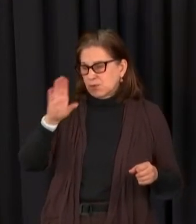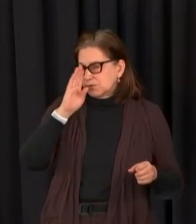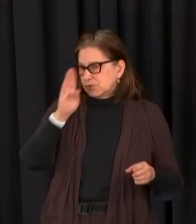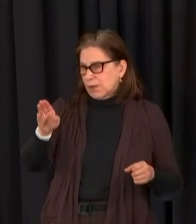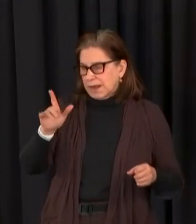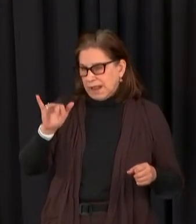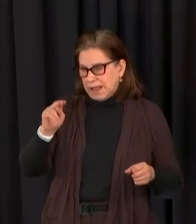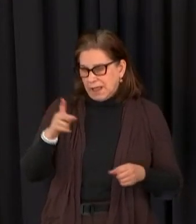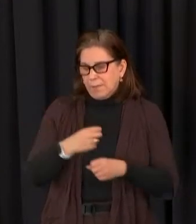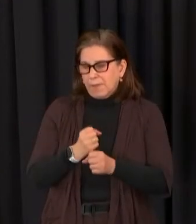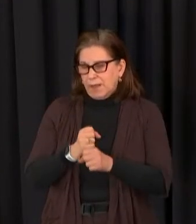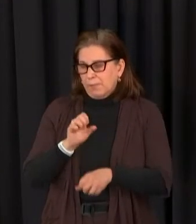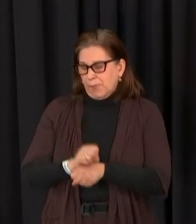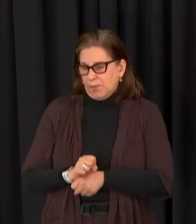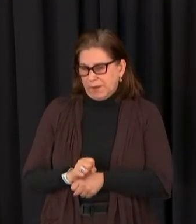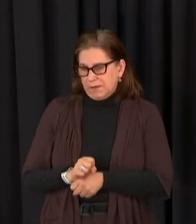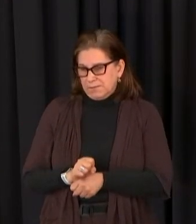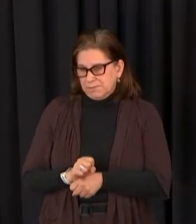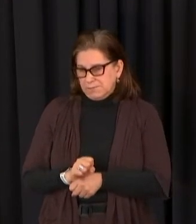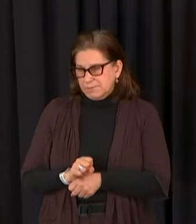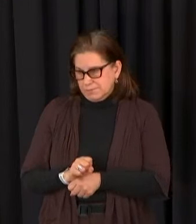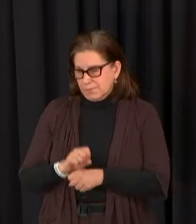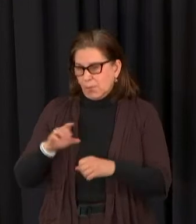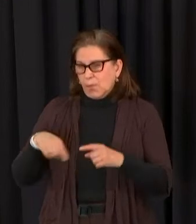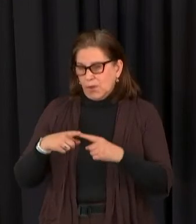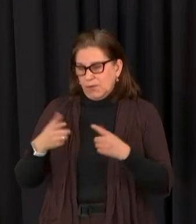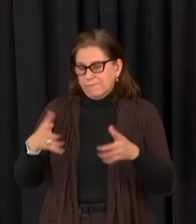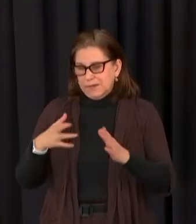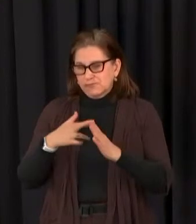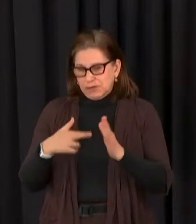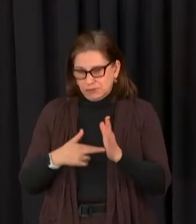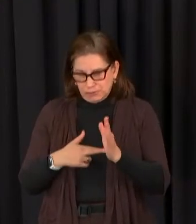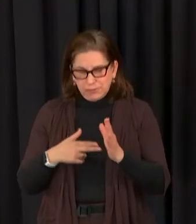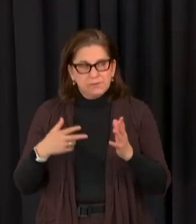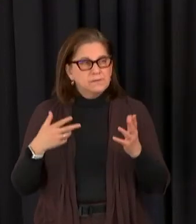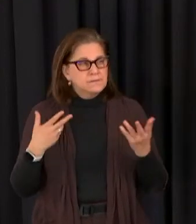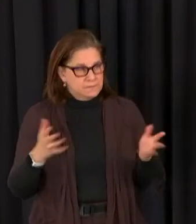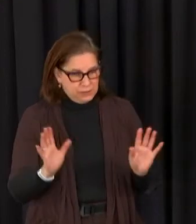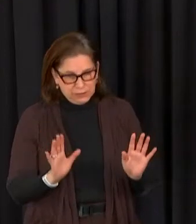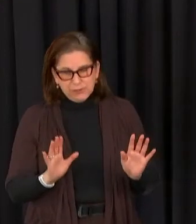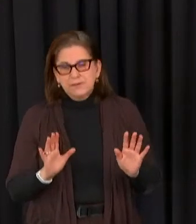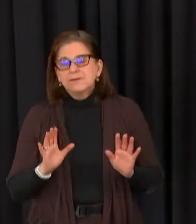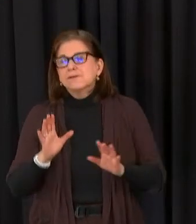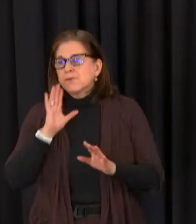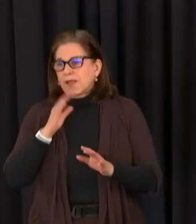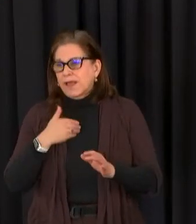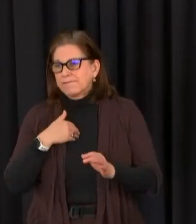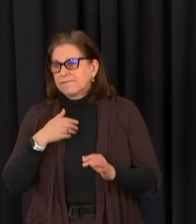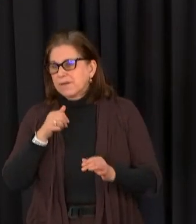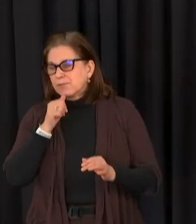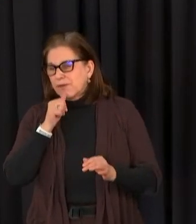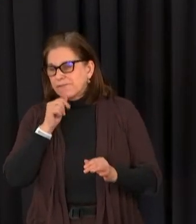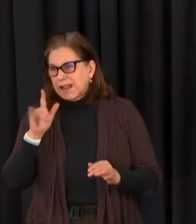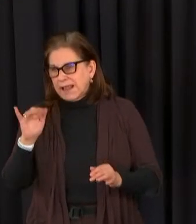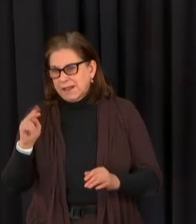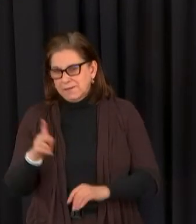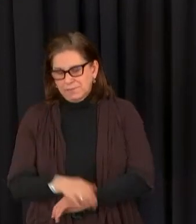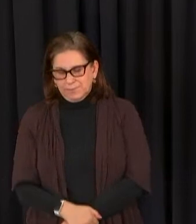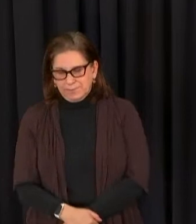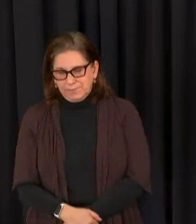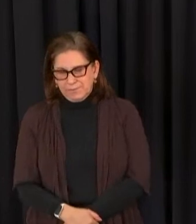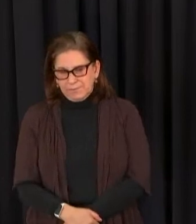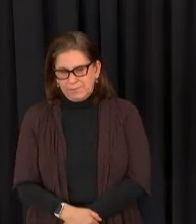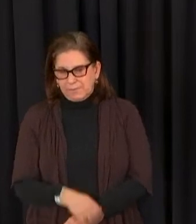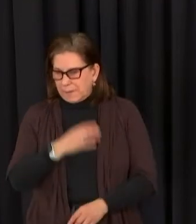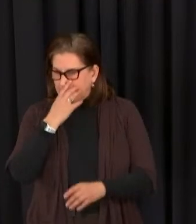the percentage breakdown of portal appointments for this week. We can go back to that slide. Yeah, is this something that we're going to